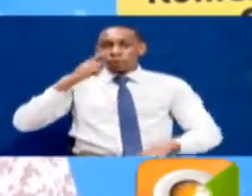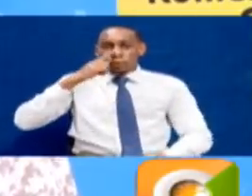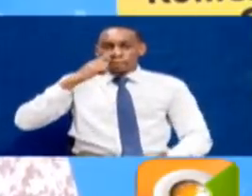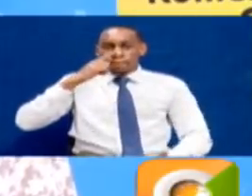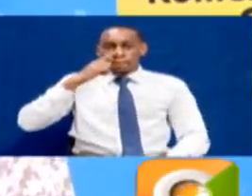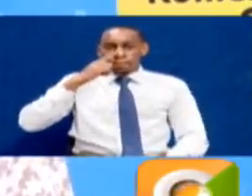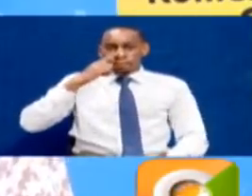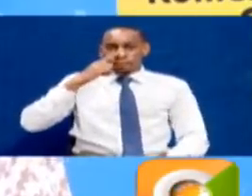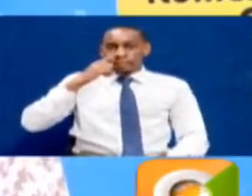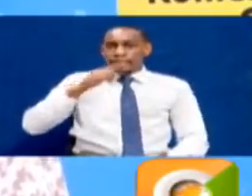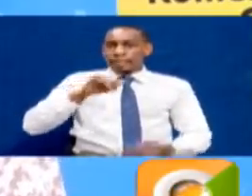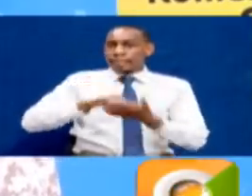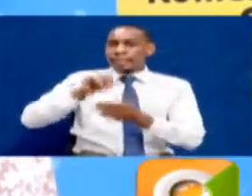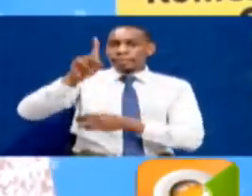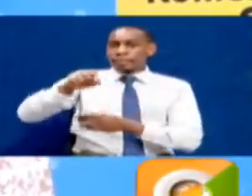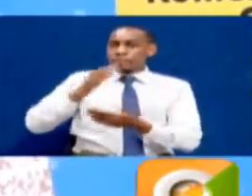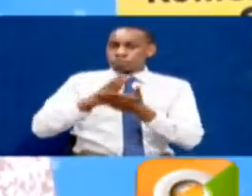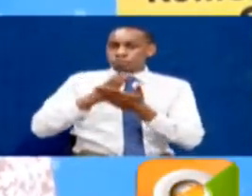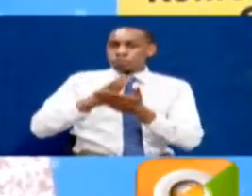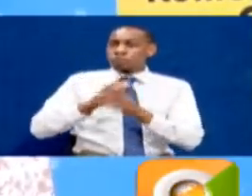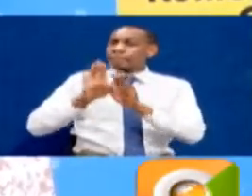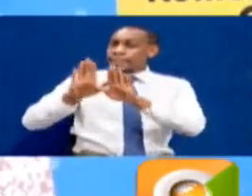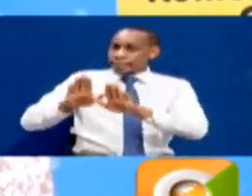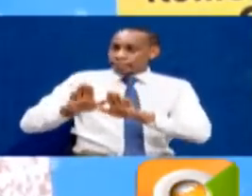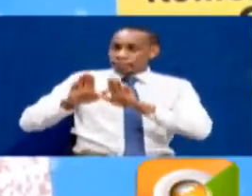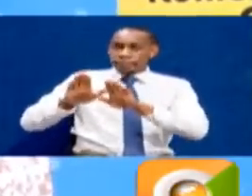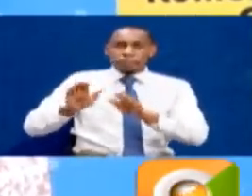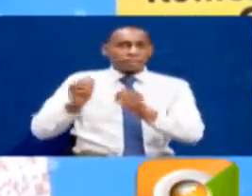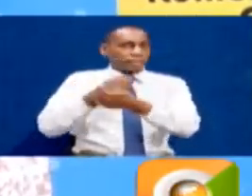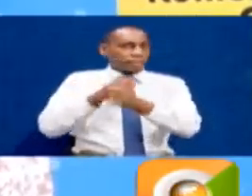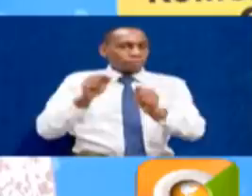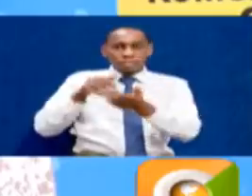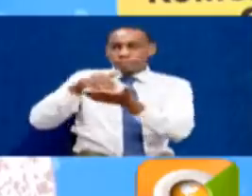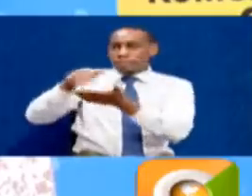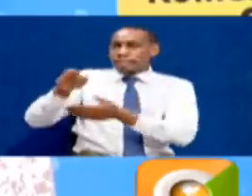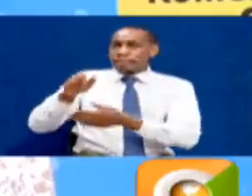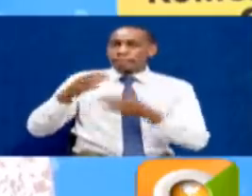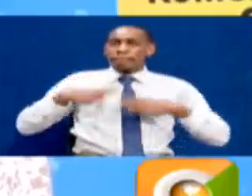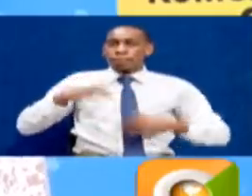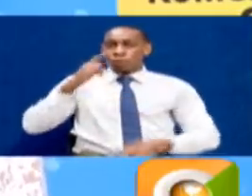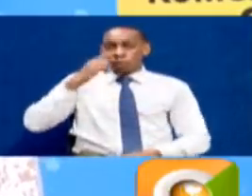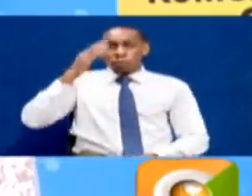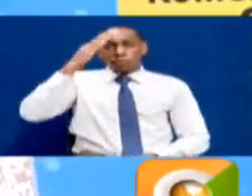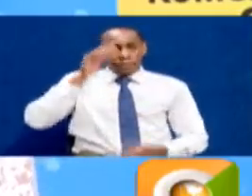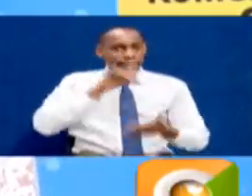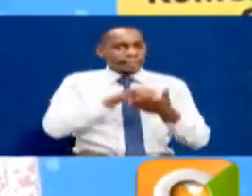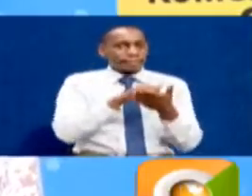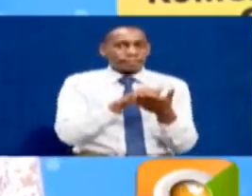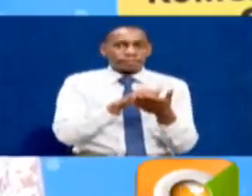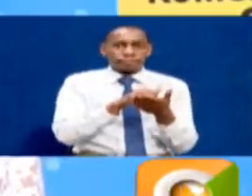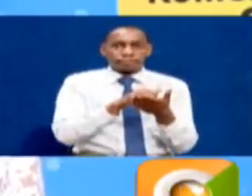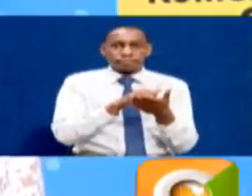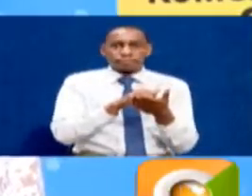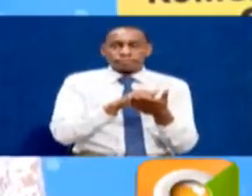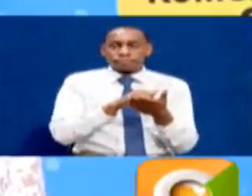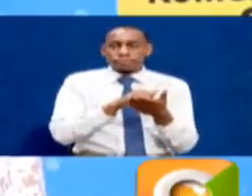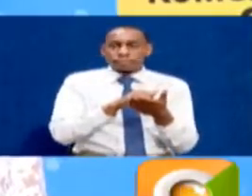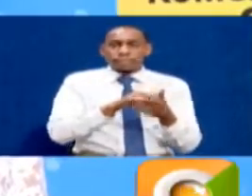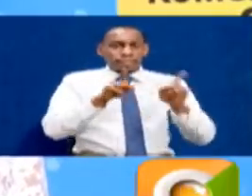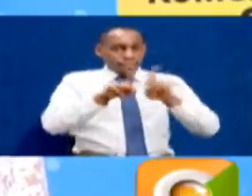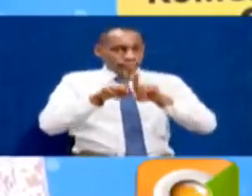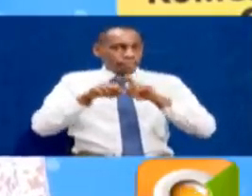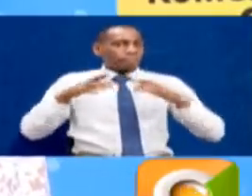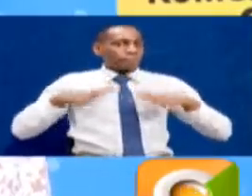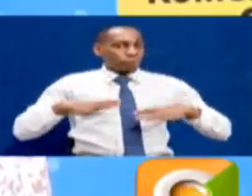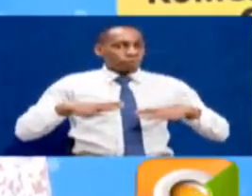nyumbani. Hapo ni lazima tushunge, na hatuwezi kutuma watu nyumbani tukijua ya kwamba wanaweza